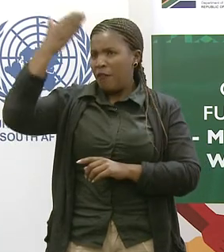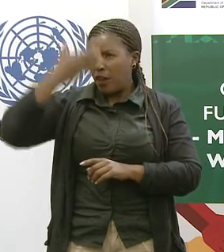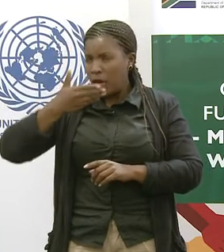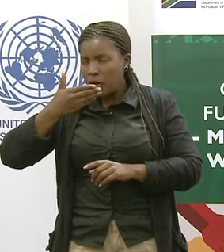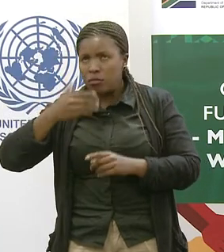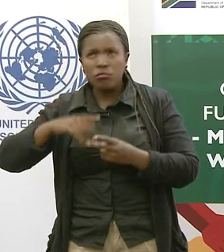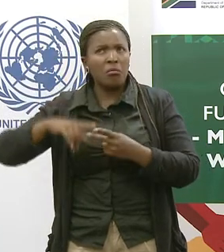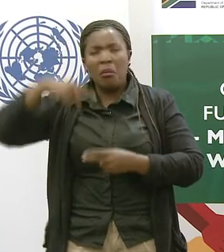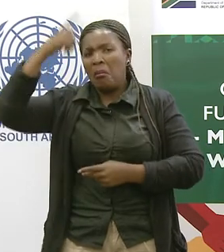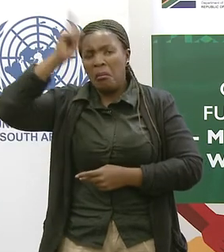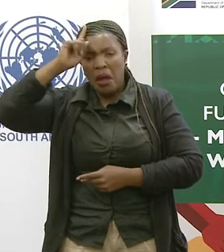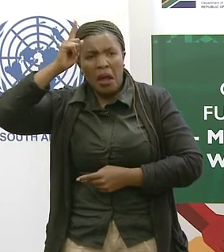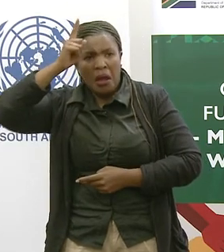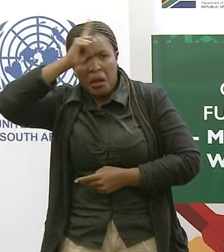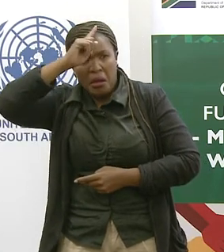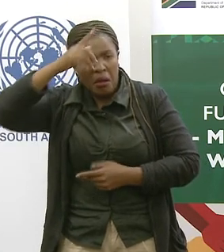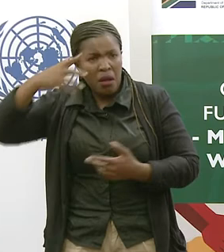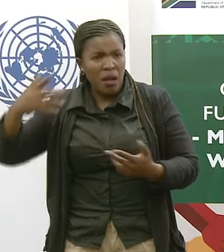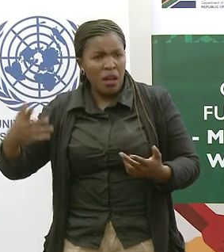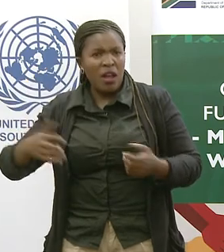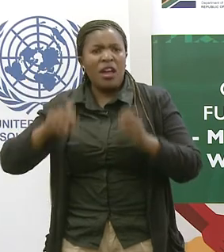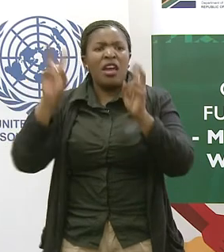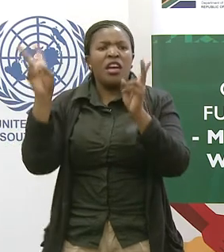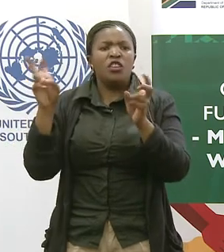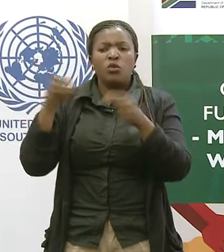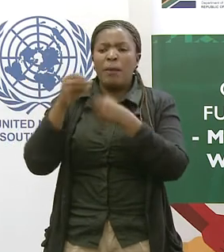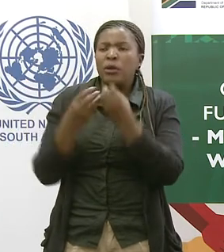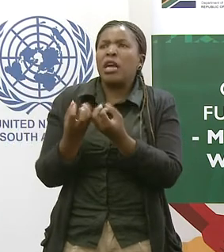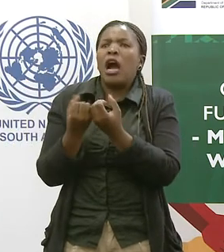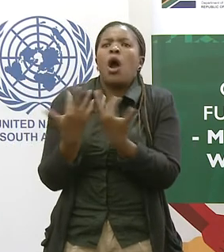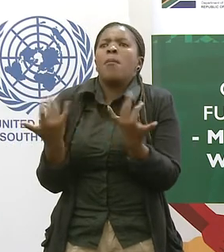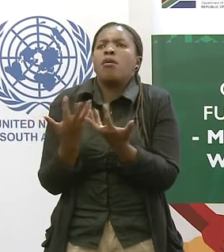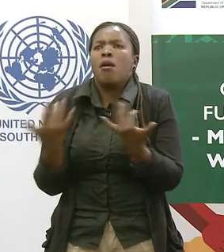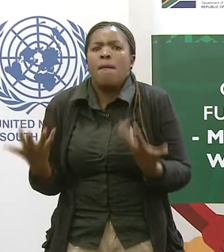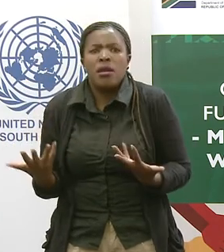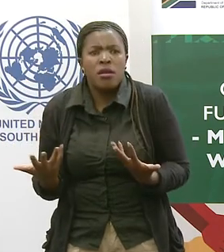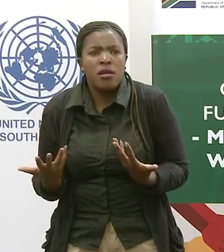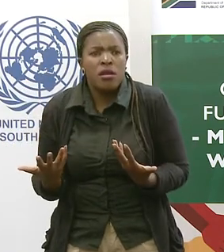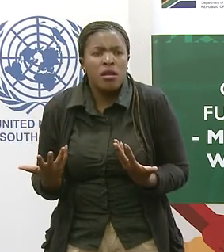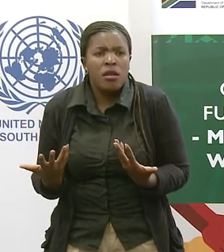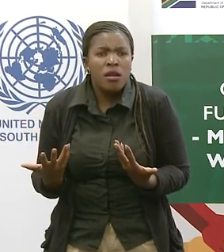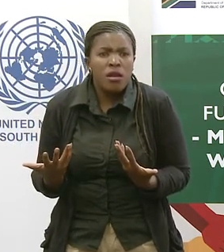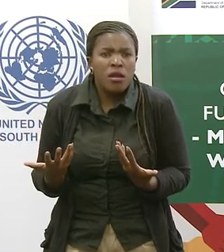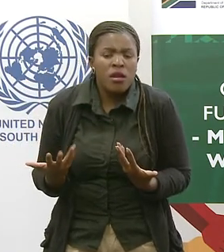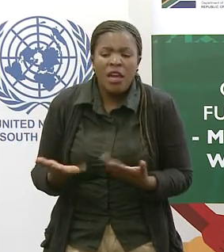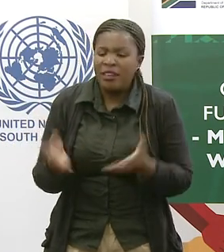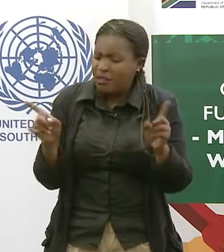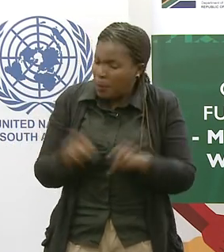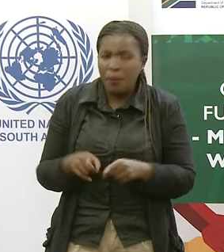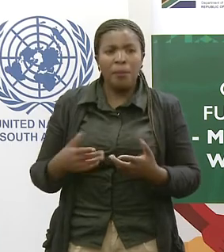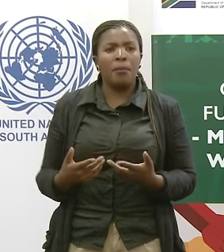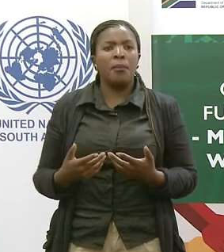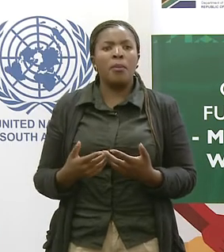Black, and the whole issue of statistics that we're grappling with. You know, what do we want to be